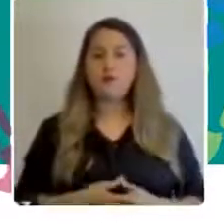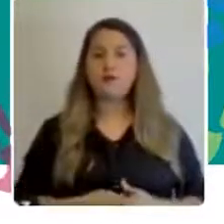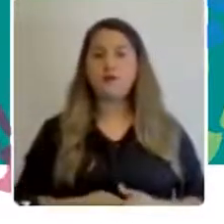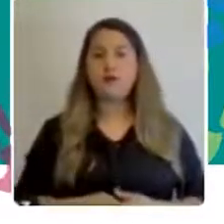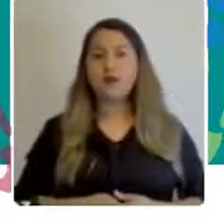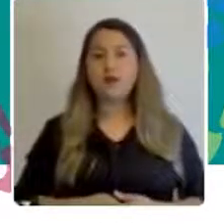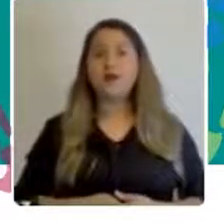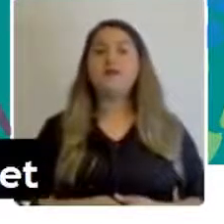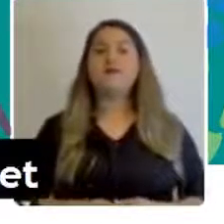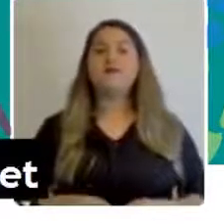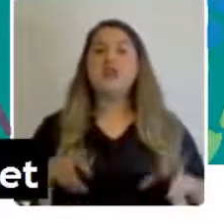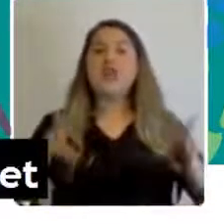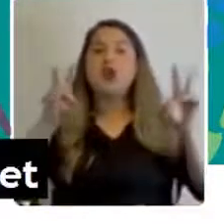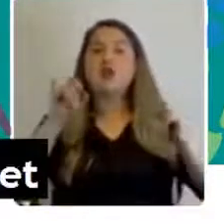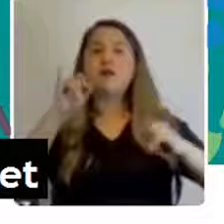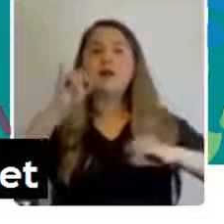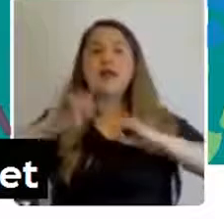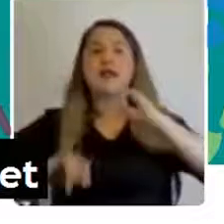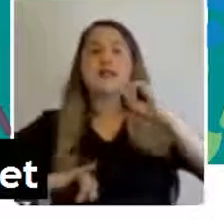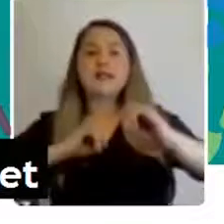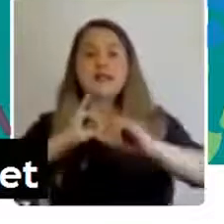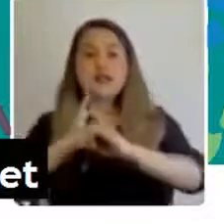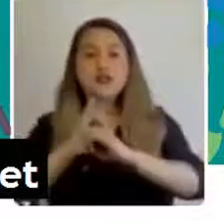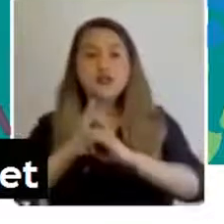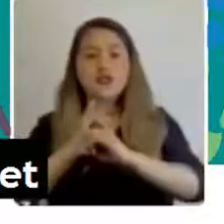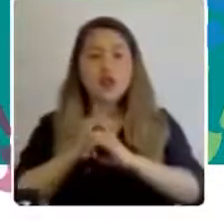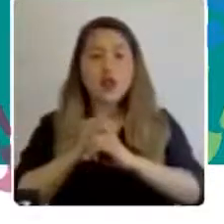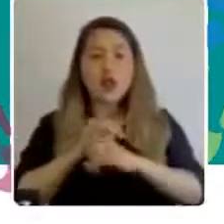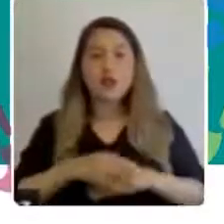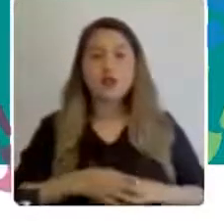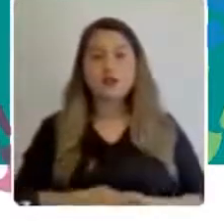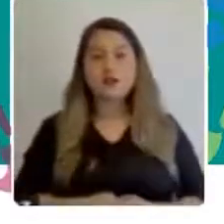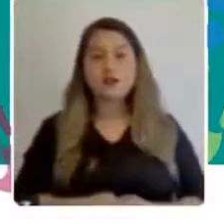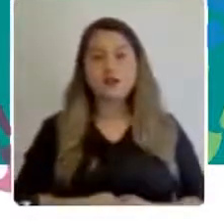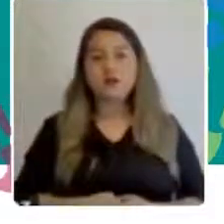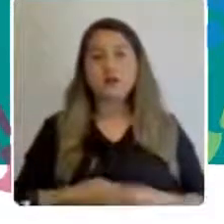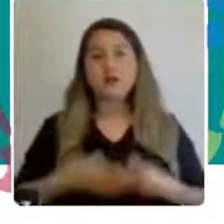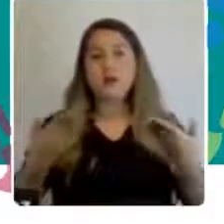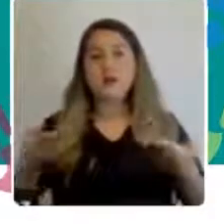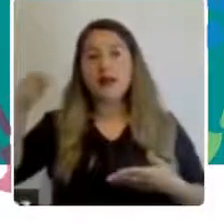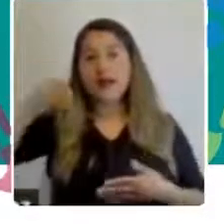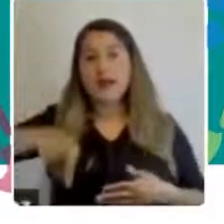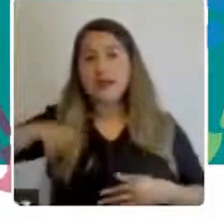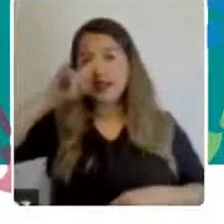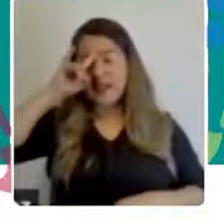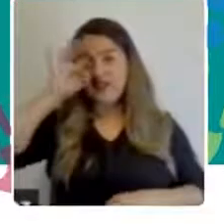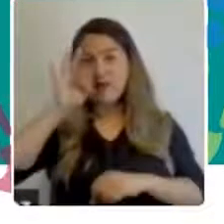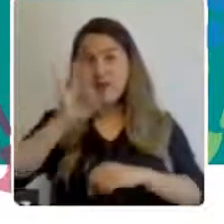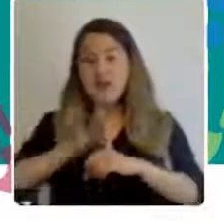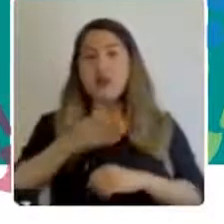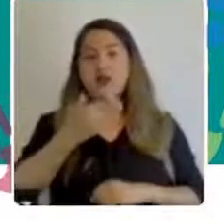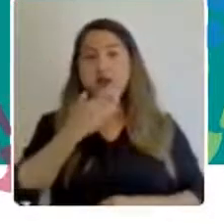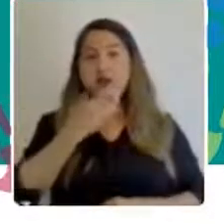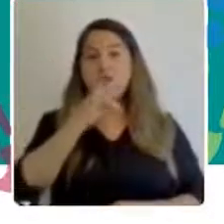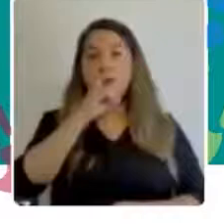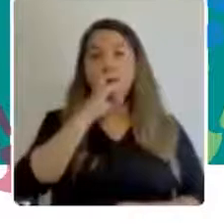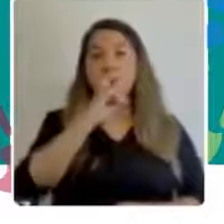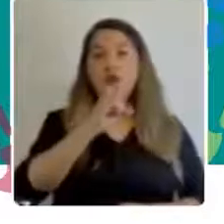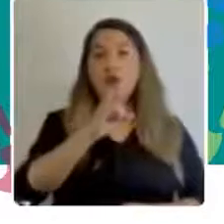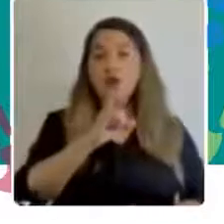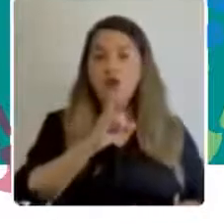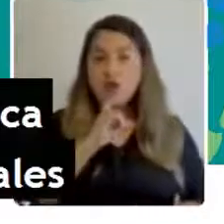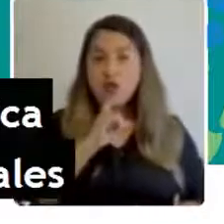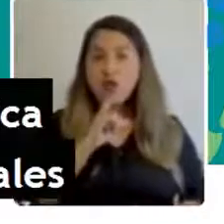for rare diseases, but also orphanet code in order to be traceable in all health information